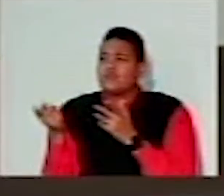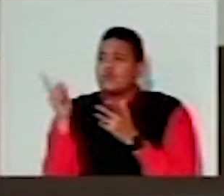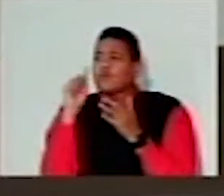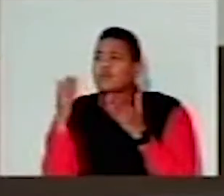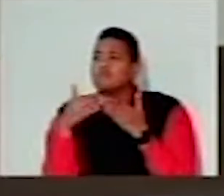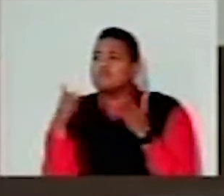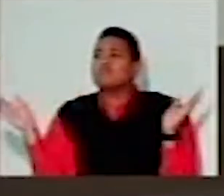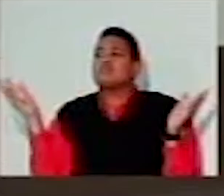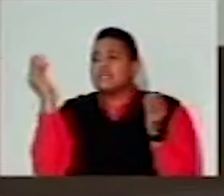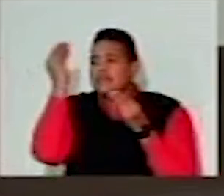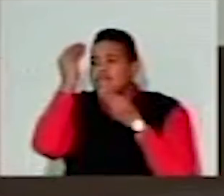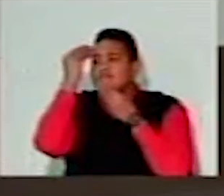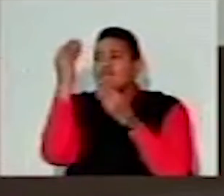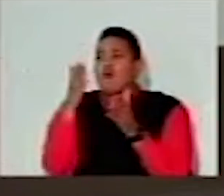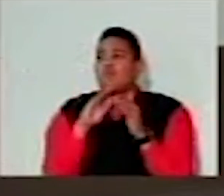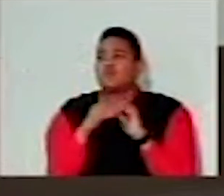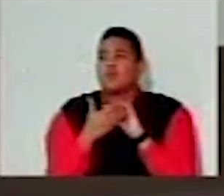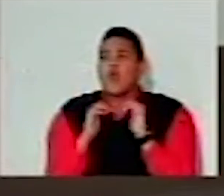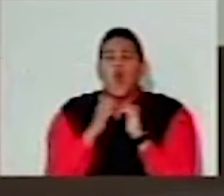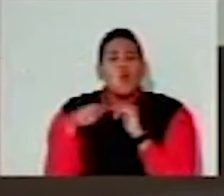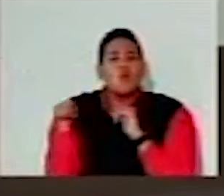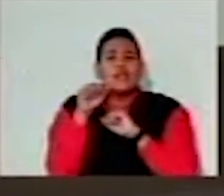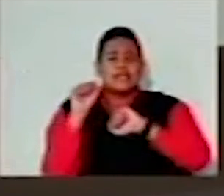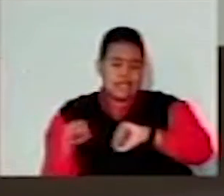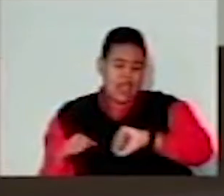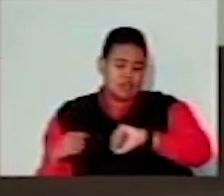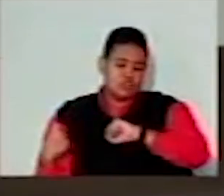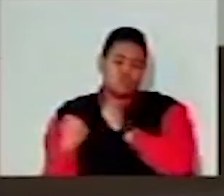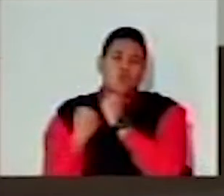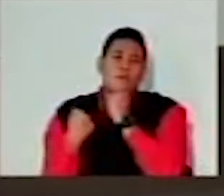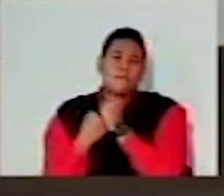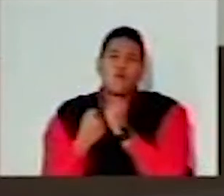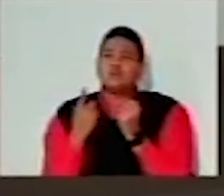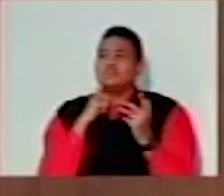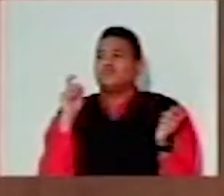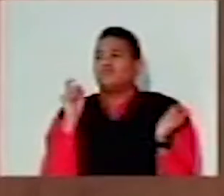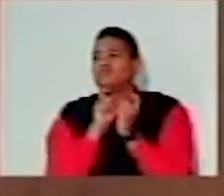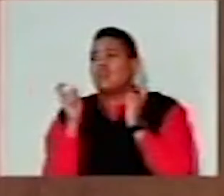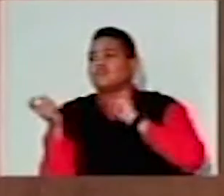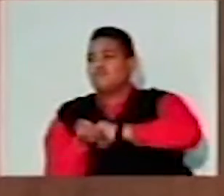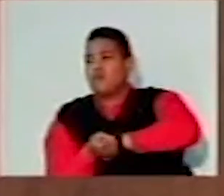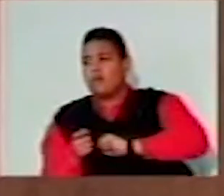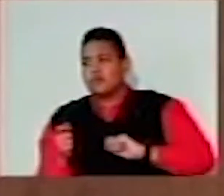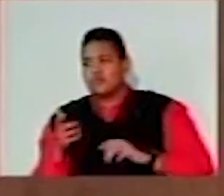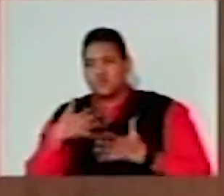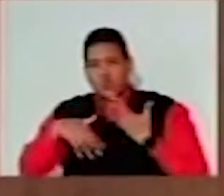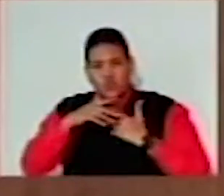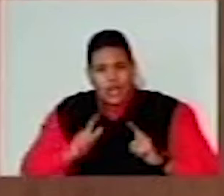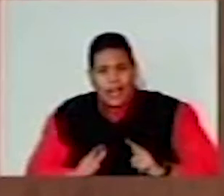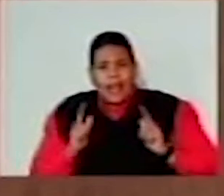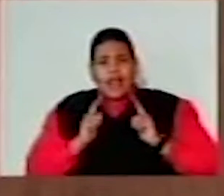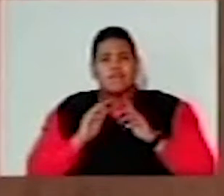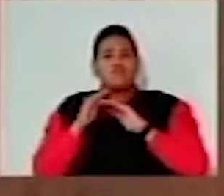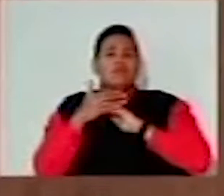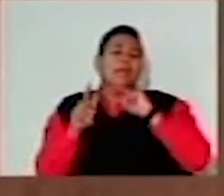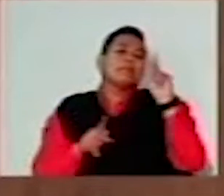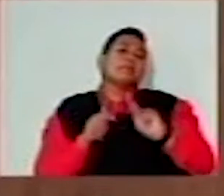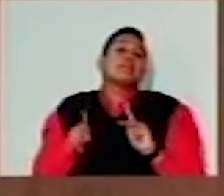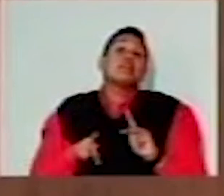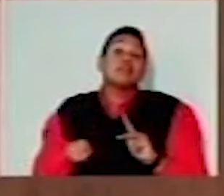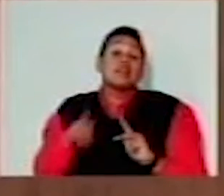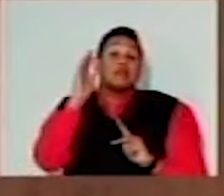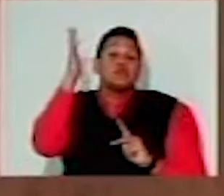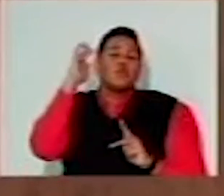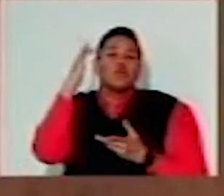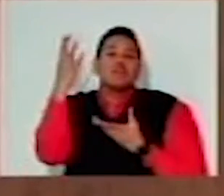to Jamaica as how they can assist in transforming the social life of Jamaica. And this, Mr. Speaker, will